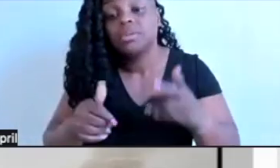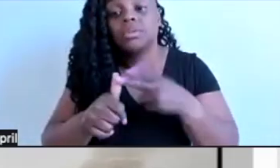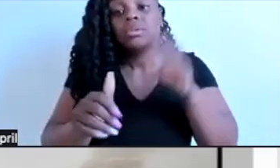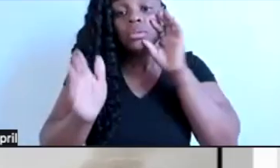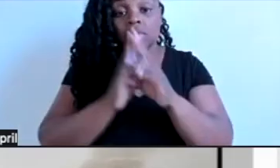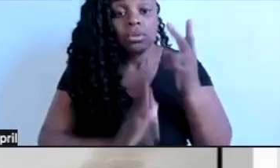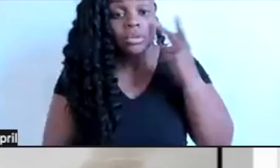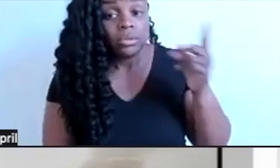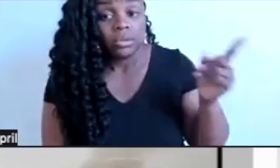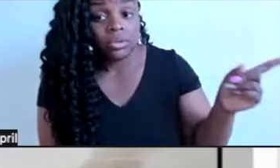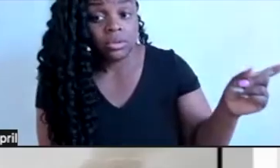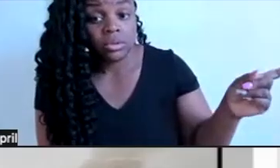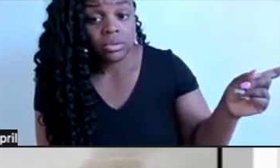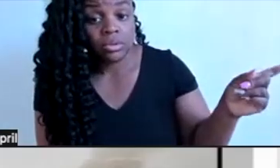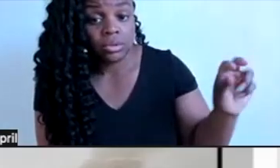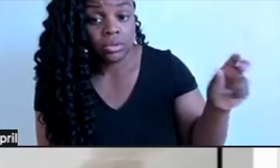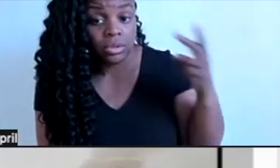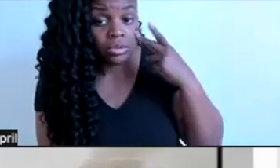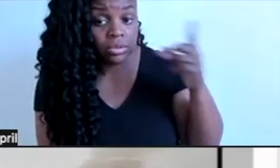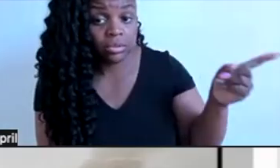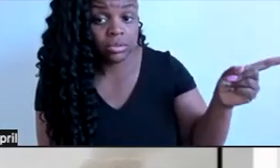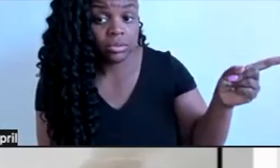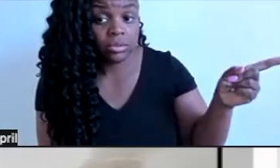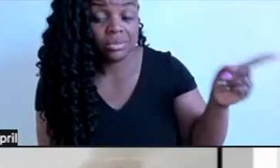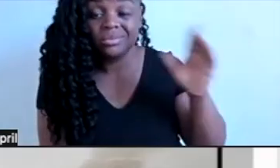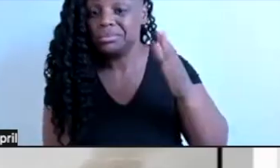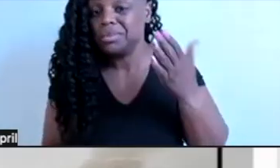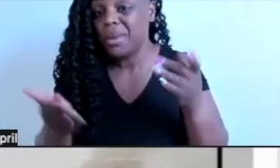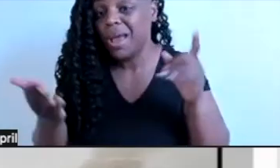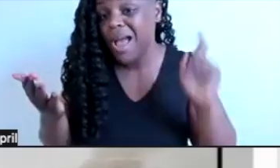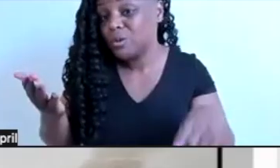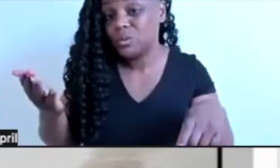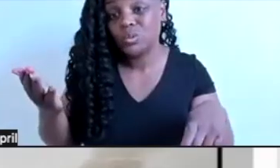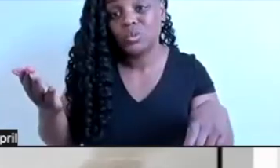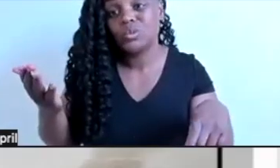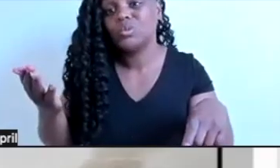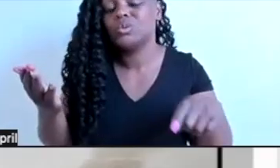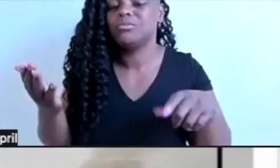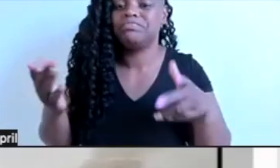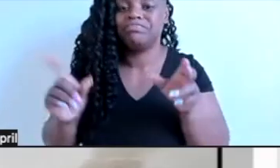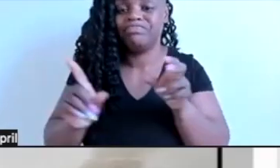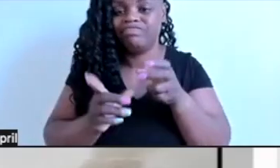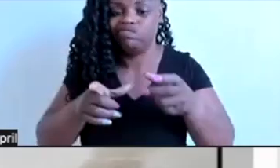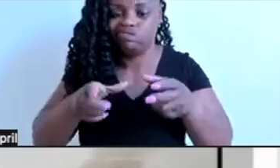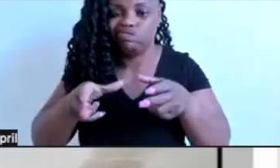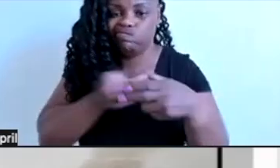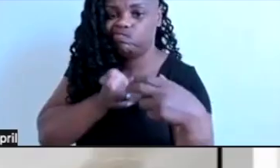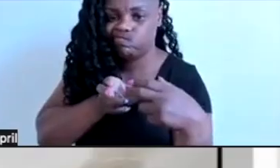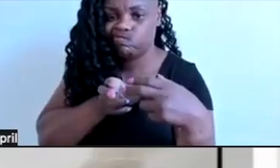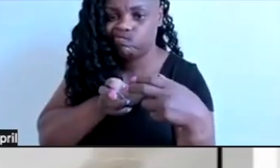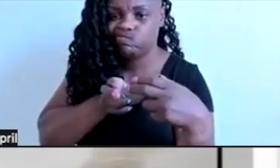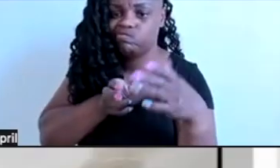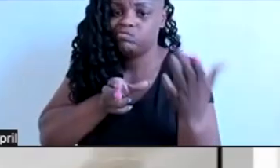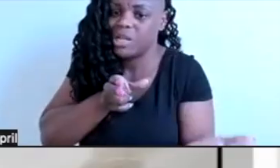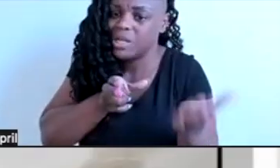the 12 to 15-inch crescent wrench to turn the valve until the two metal circles meet. You'll know the water is off when the